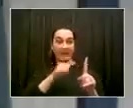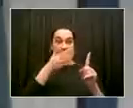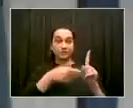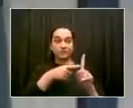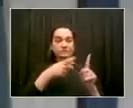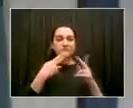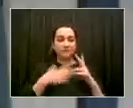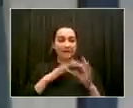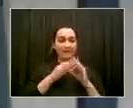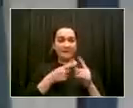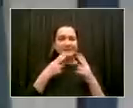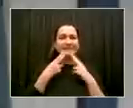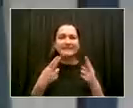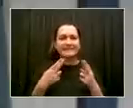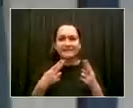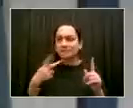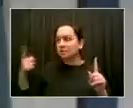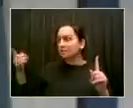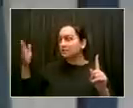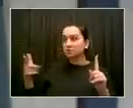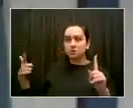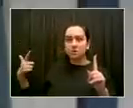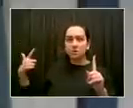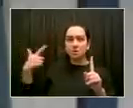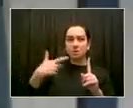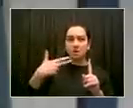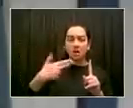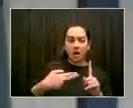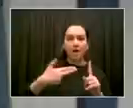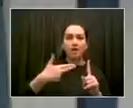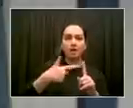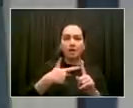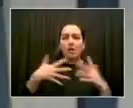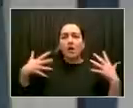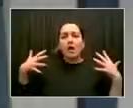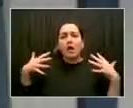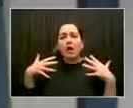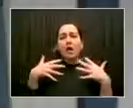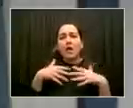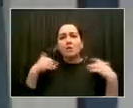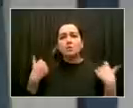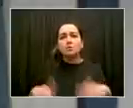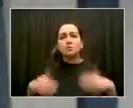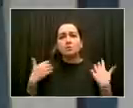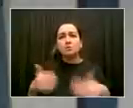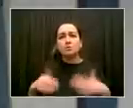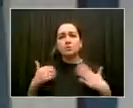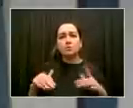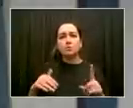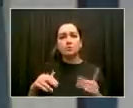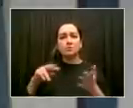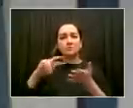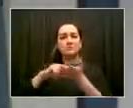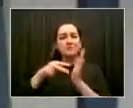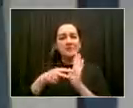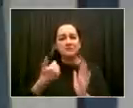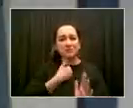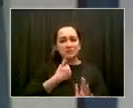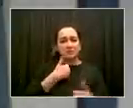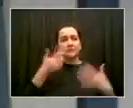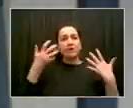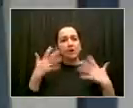having technology and the level of effort that it takes to get those people within custody. So what we've done over the past years, we've